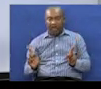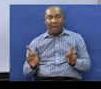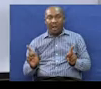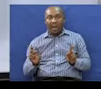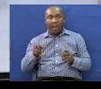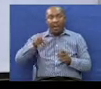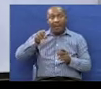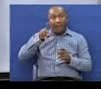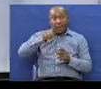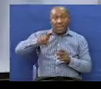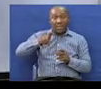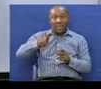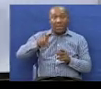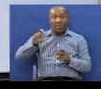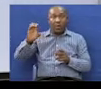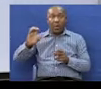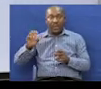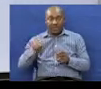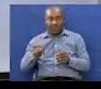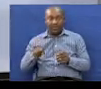are going also to have